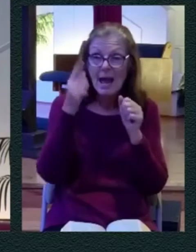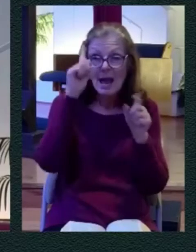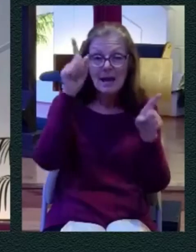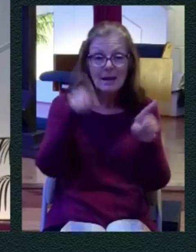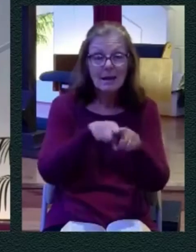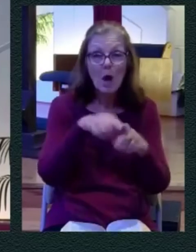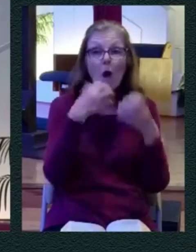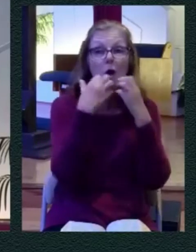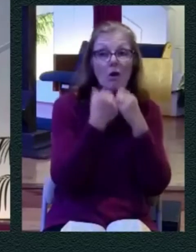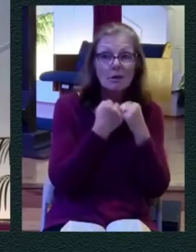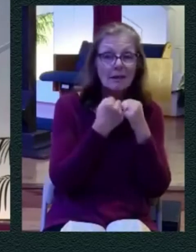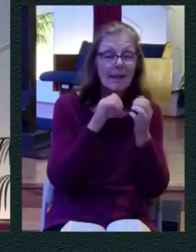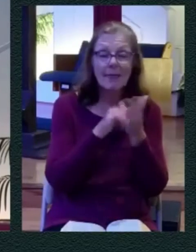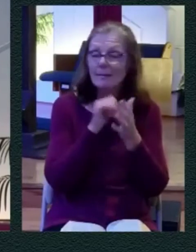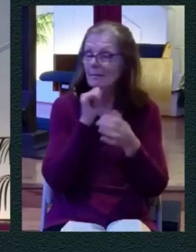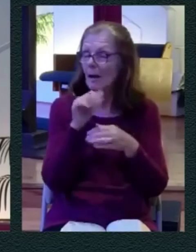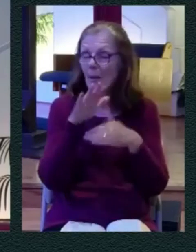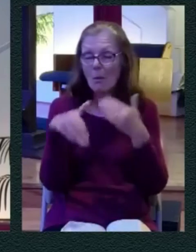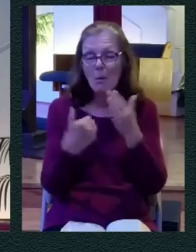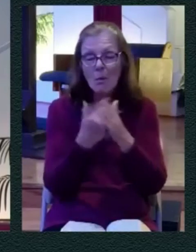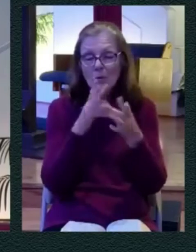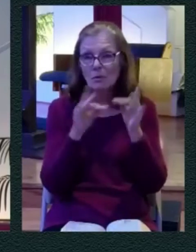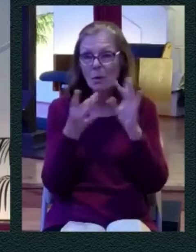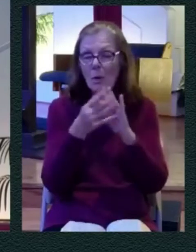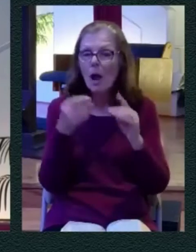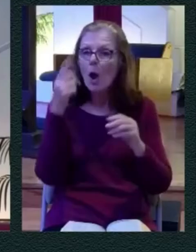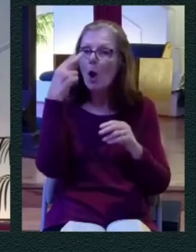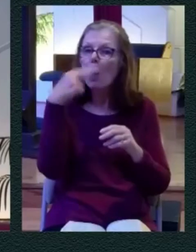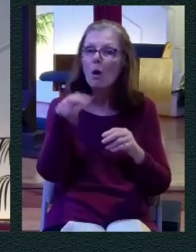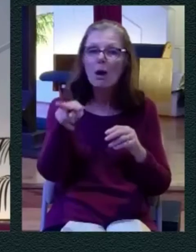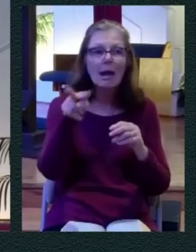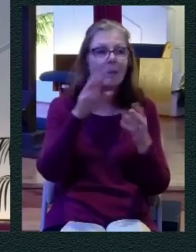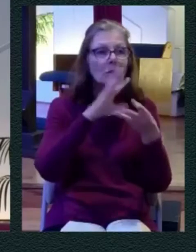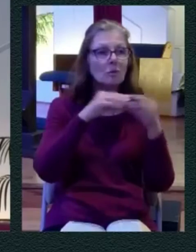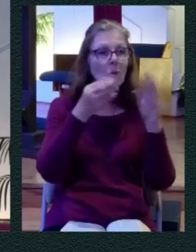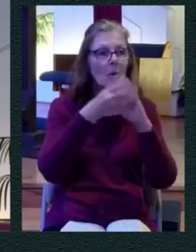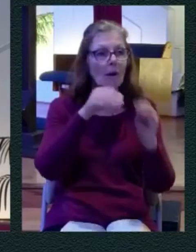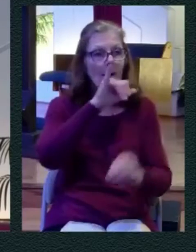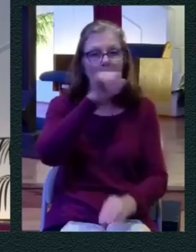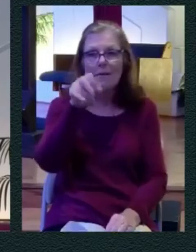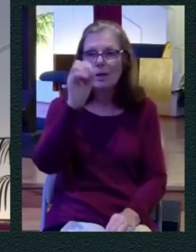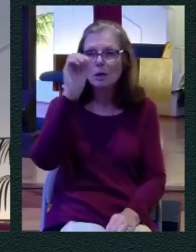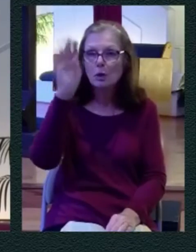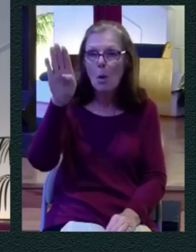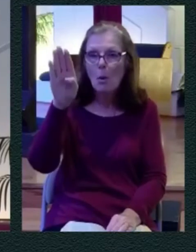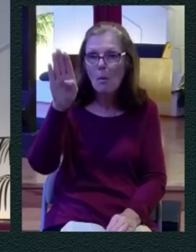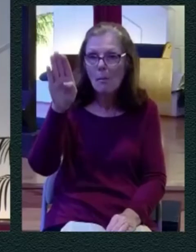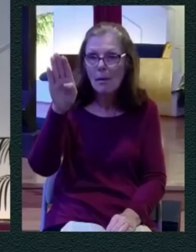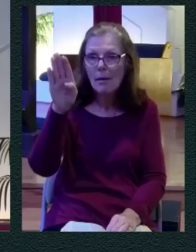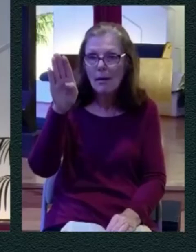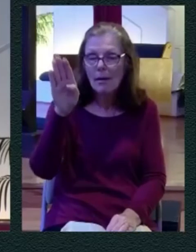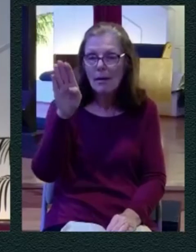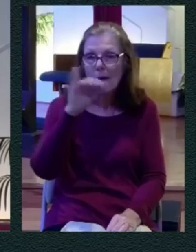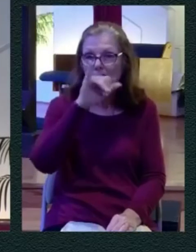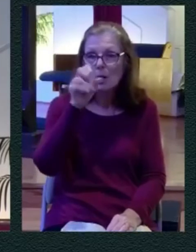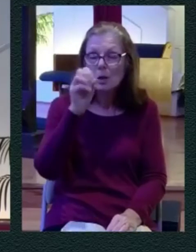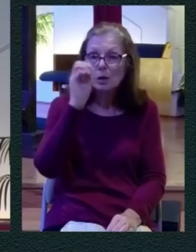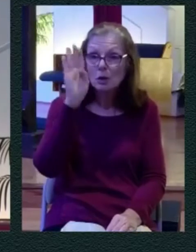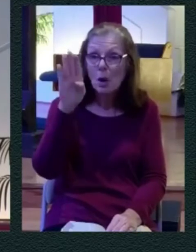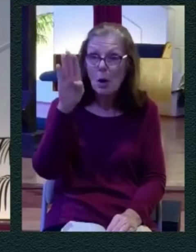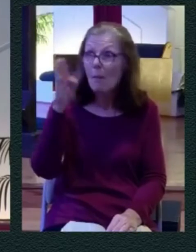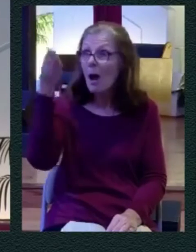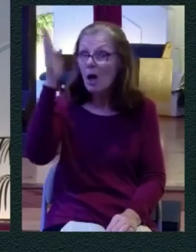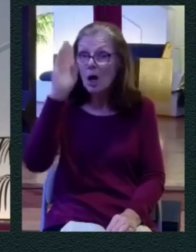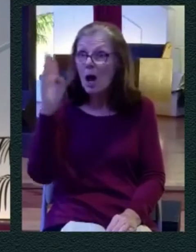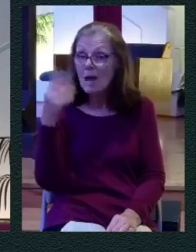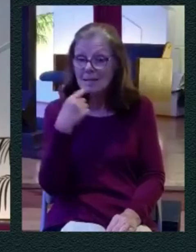story. We also look at the story of Job. And in Job's story, it's very clear. God says he's a blameless